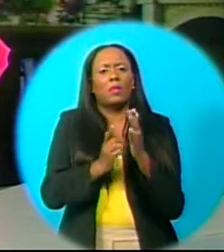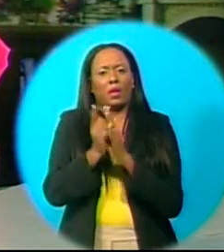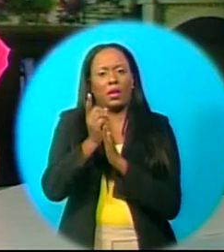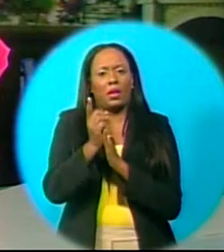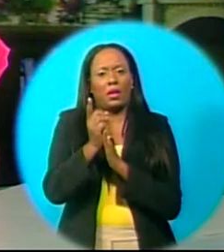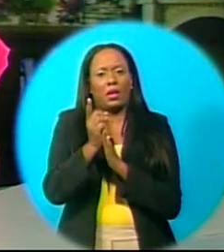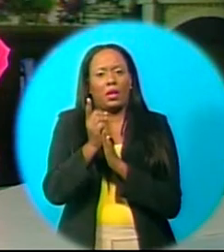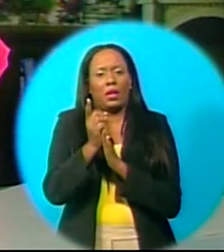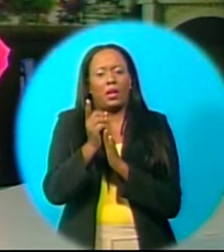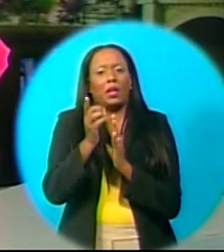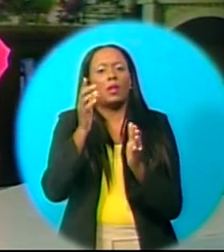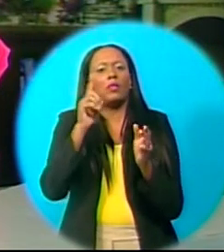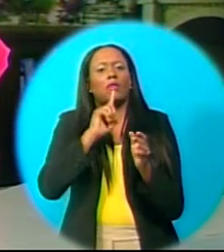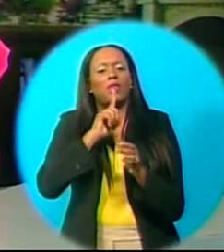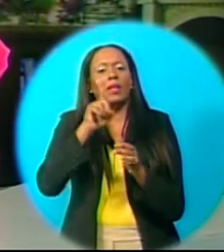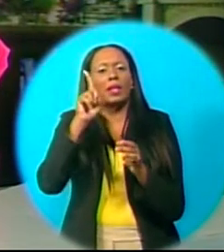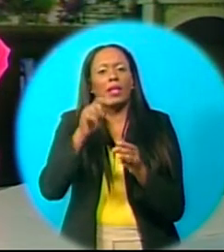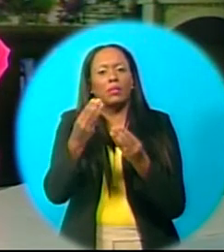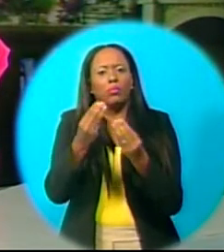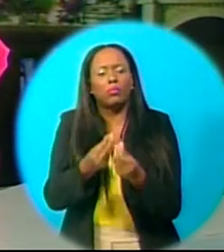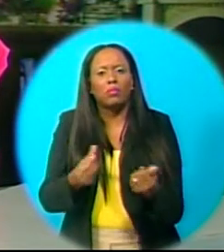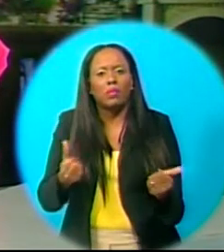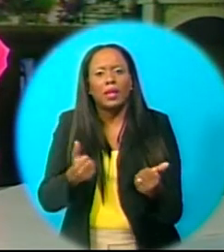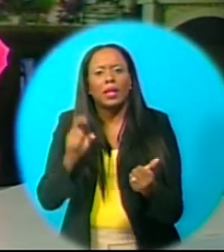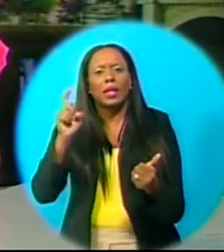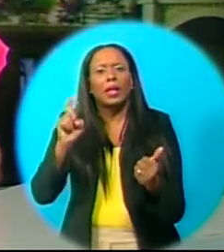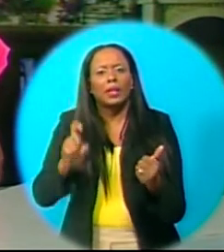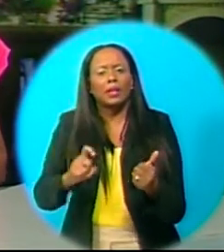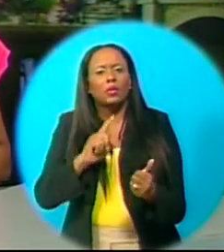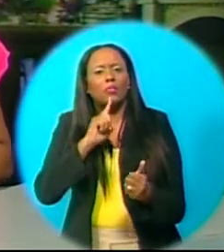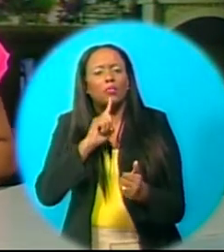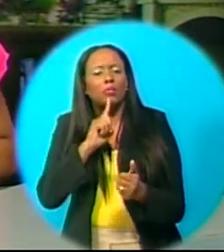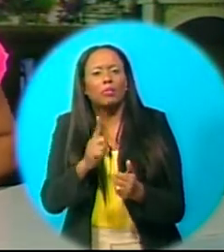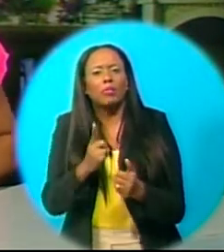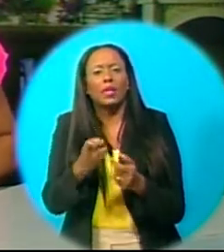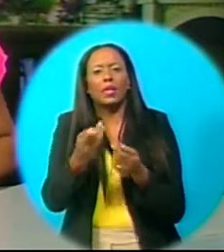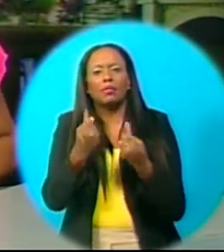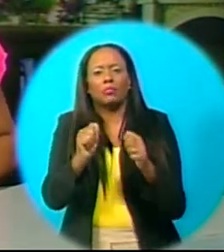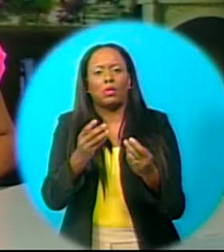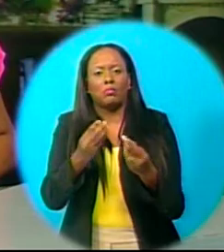any success in curbing the two must come through holistic approaches.